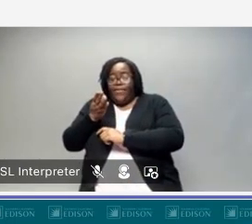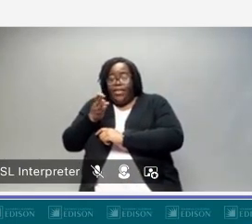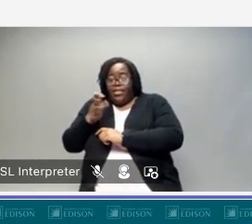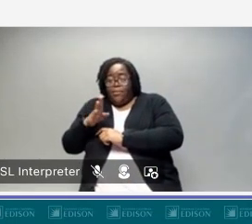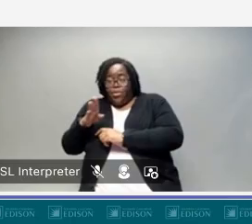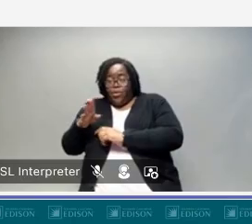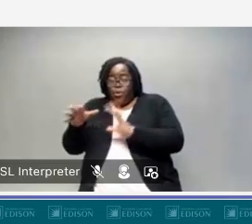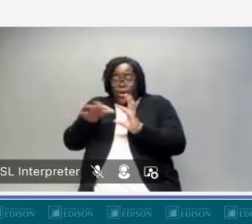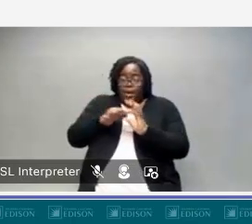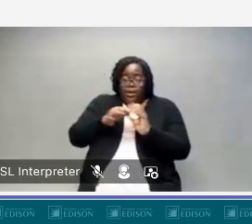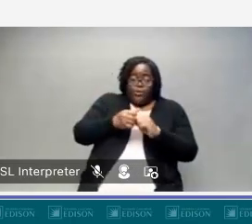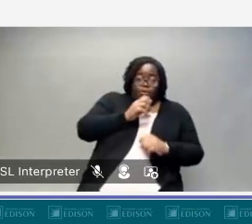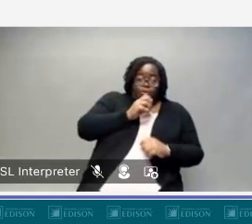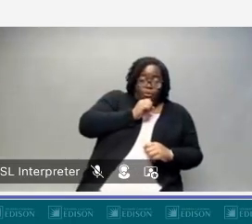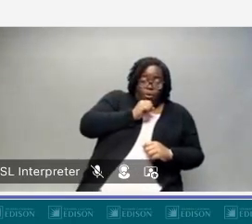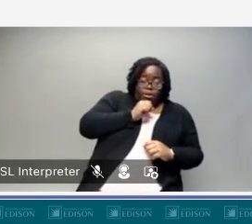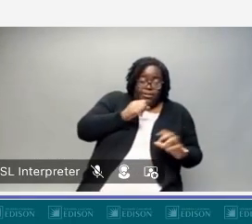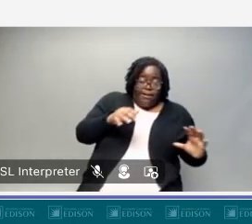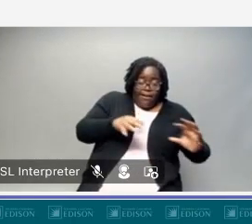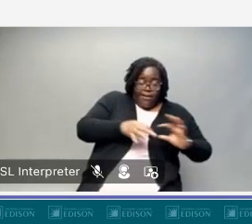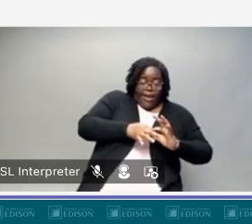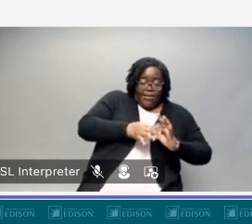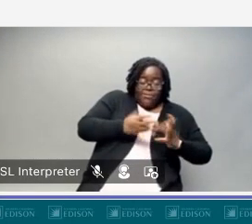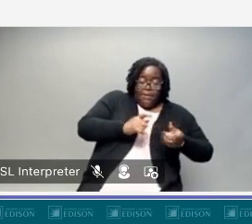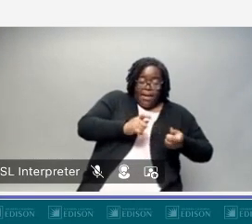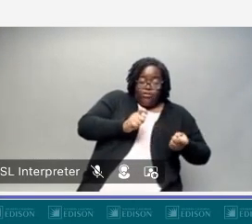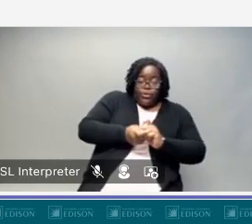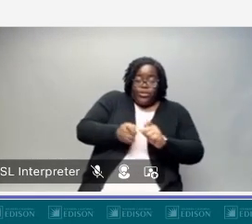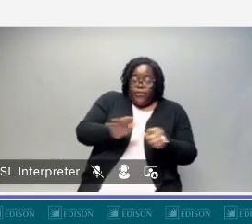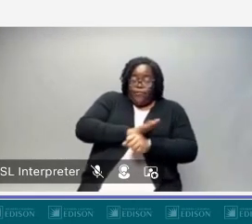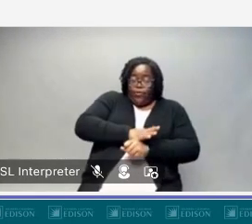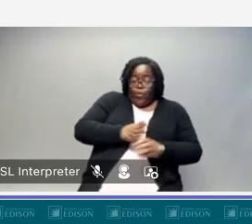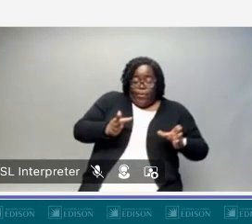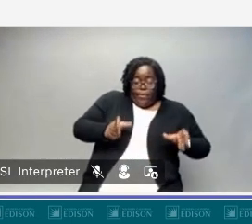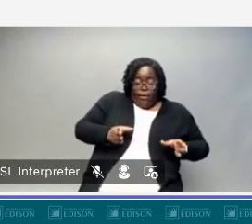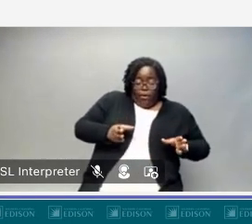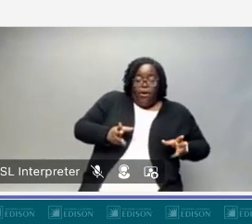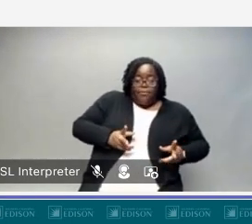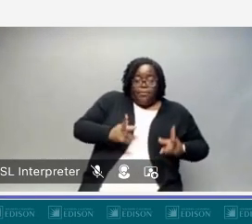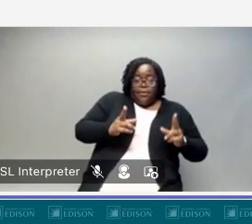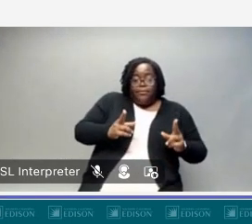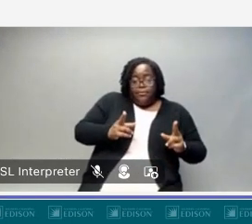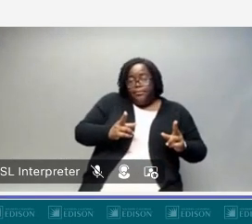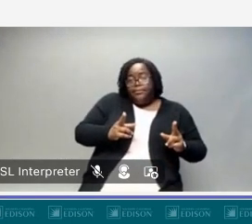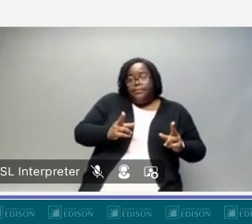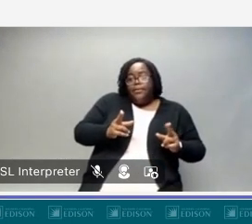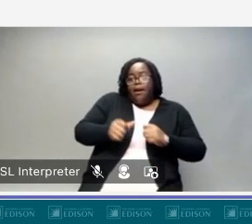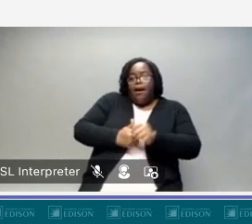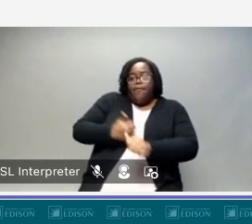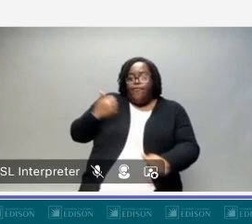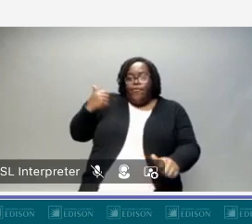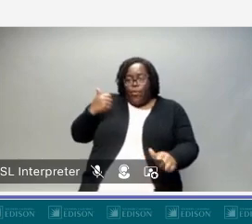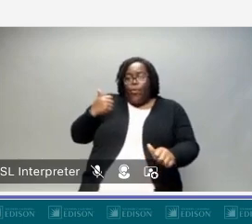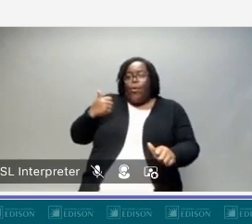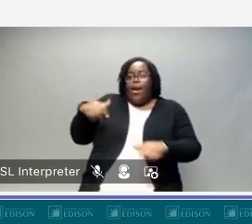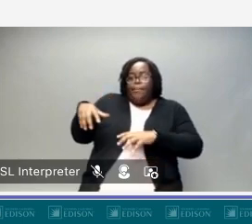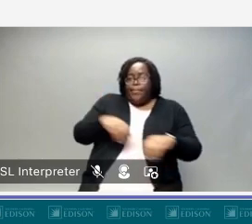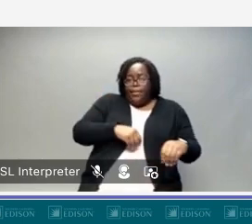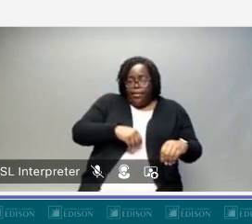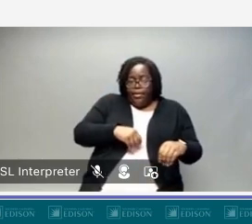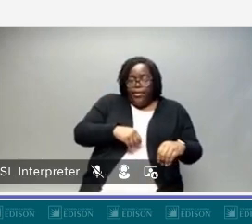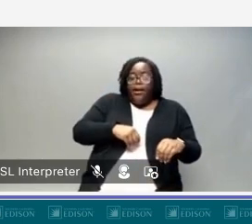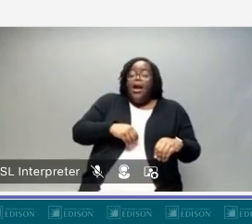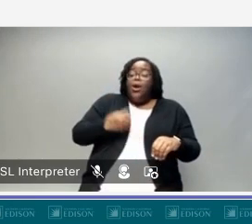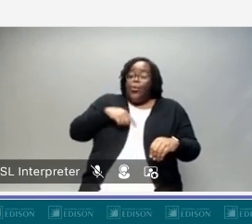orange line, there might be a way to switch the whole segment so that we can avoid that de-energization. And we have